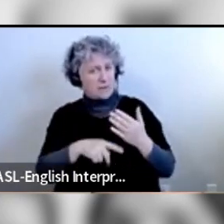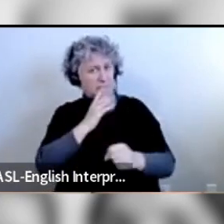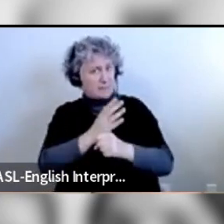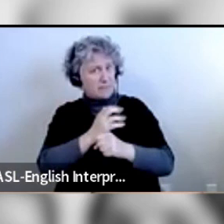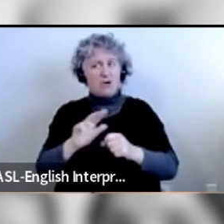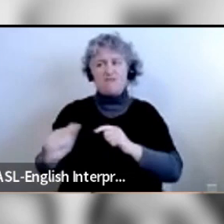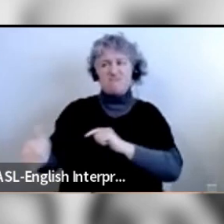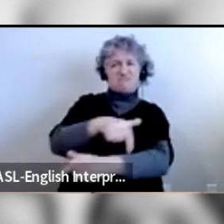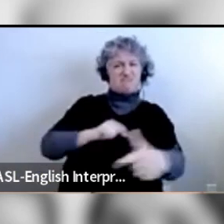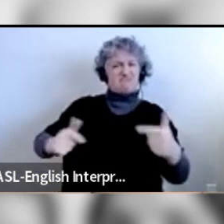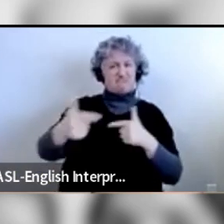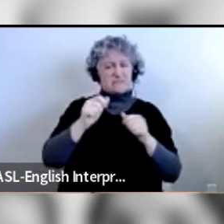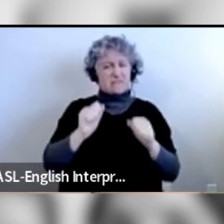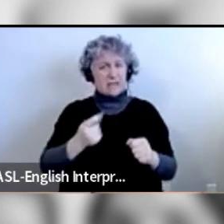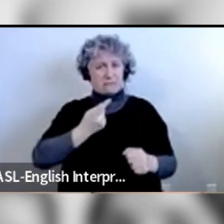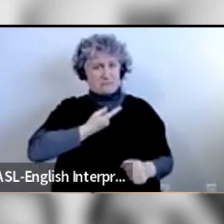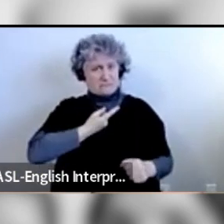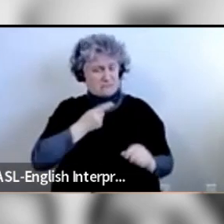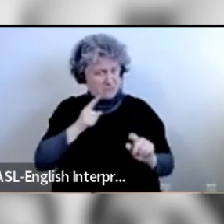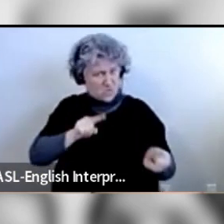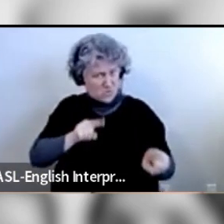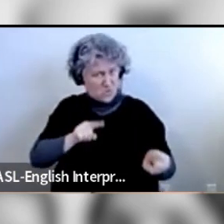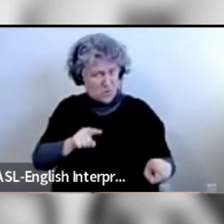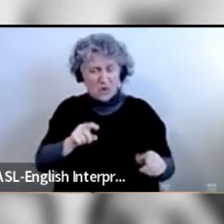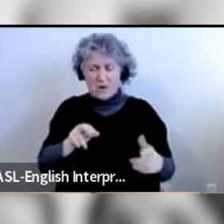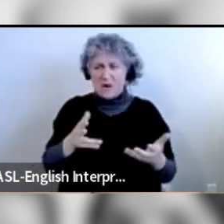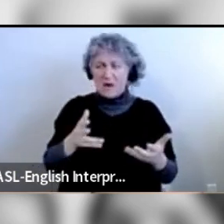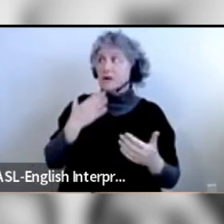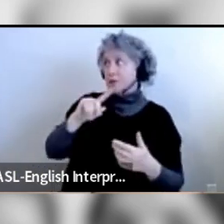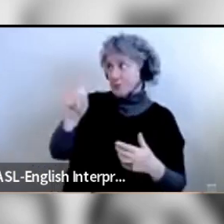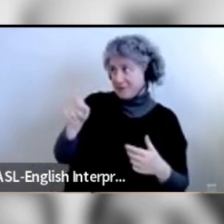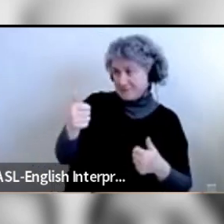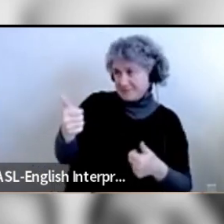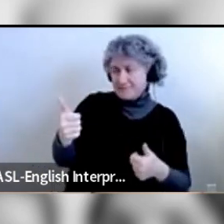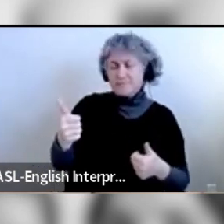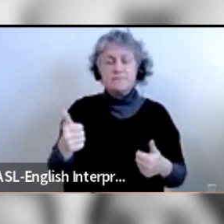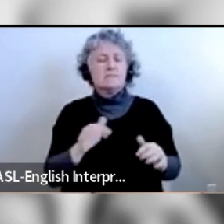the co-founding team or spread out across the different members? A good question as well. It